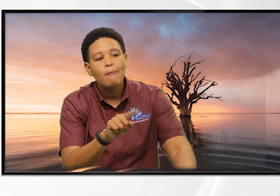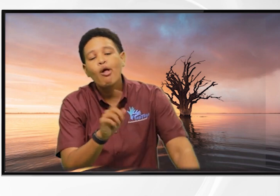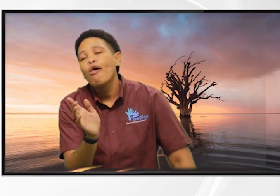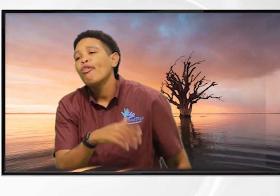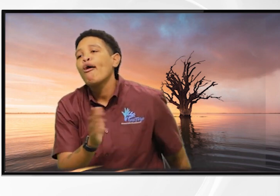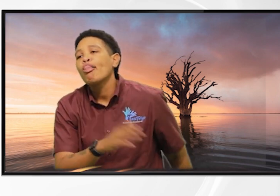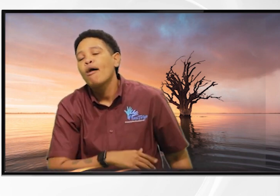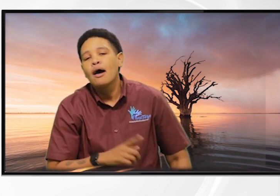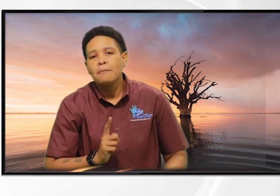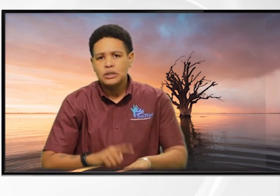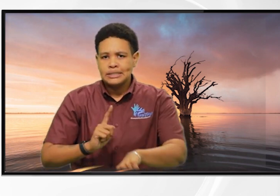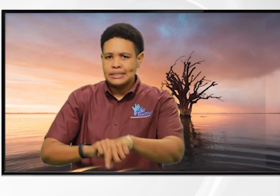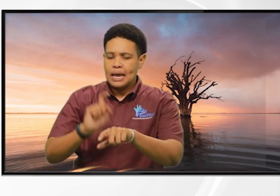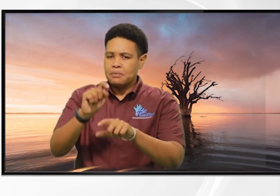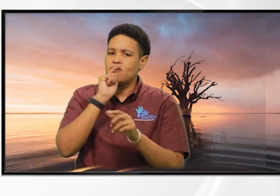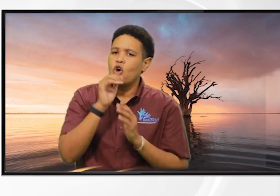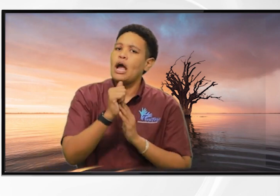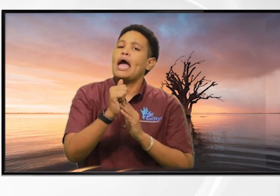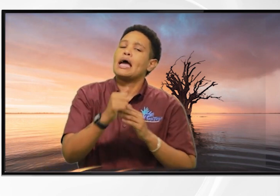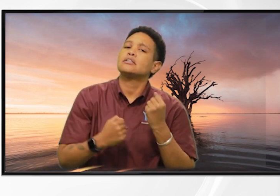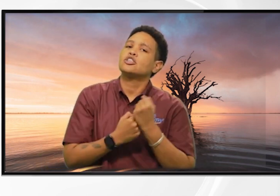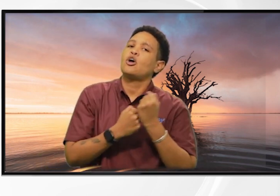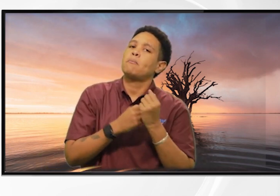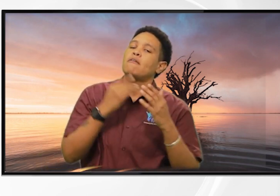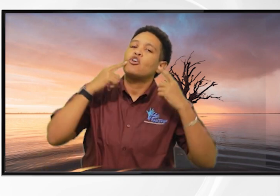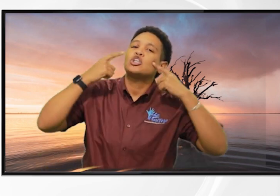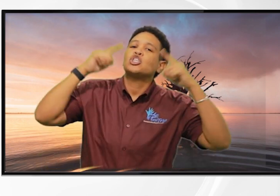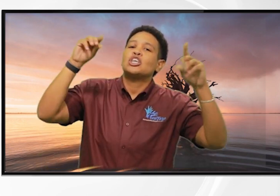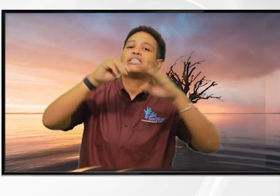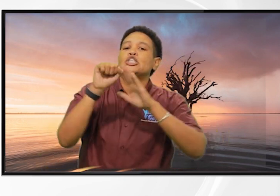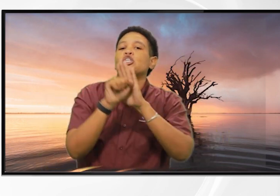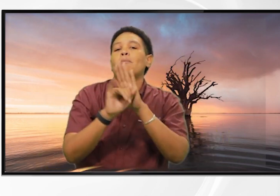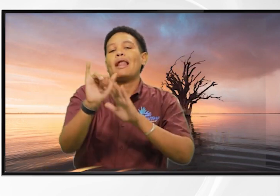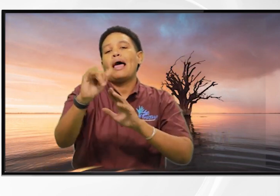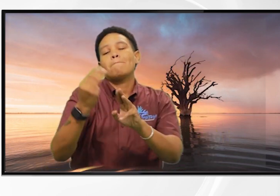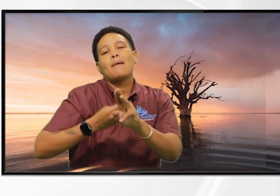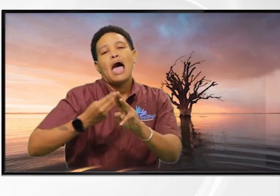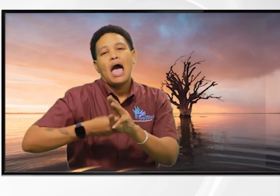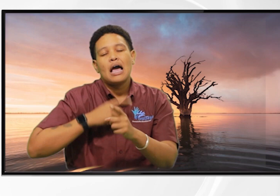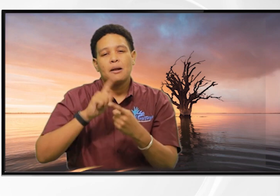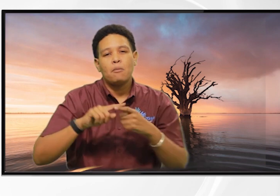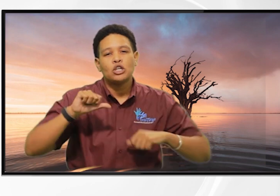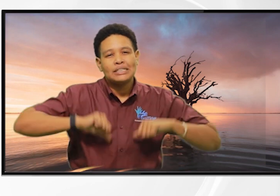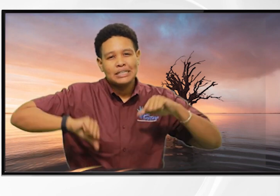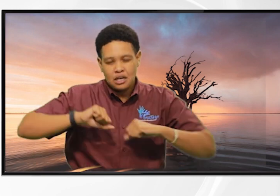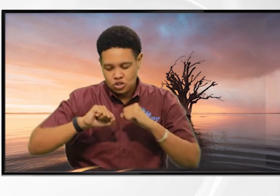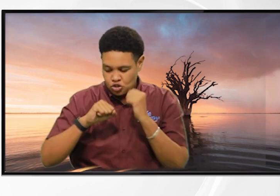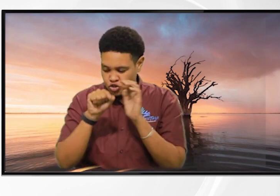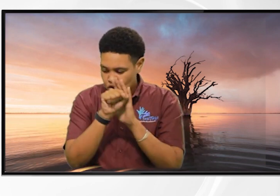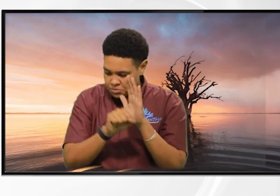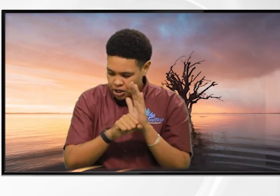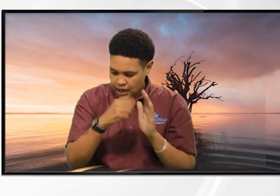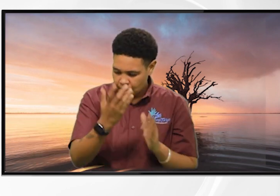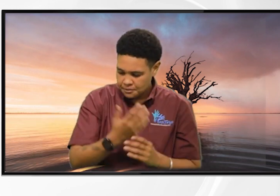for guided assistance for success in subjects like mathematics and science subjects.